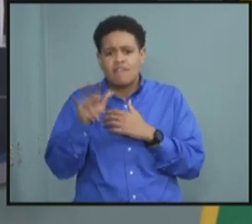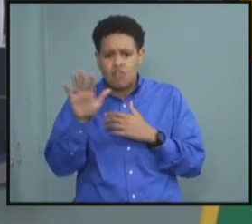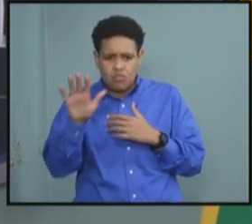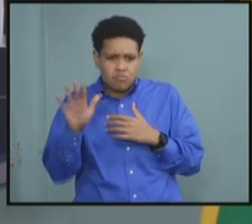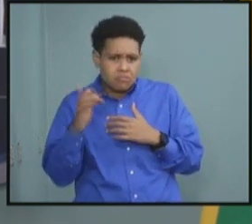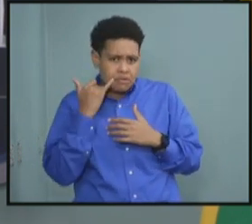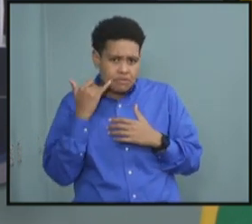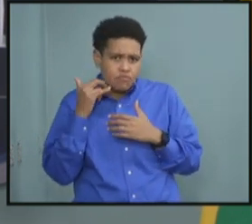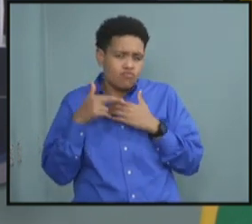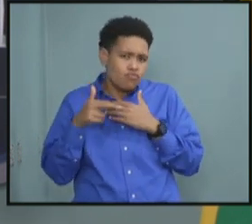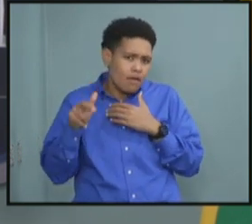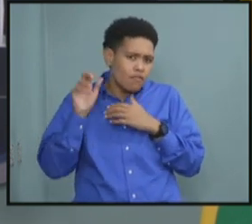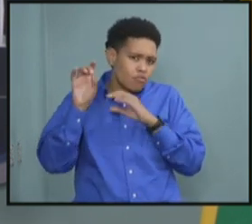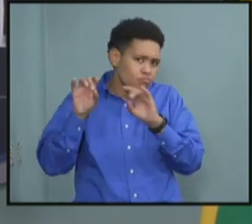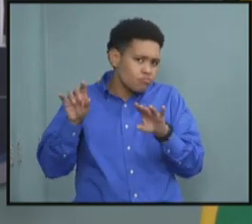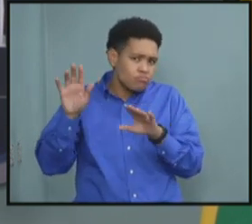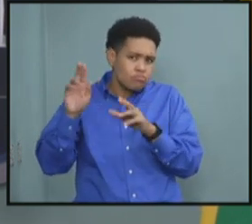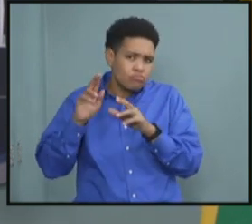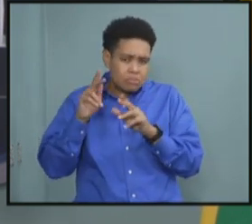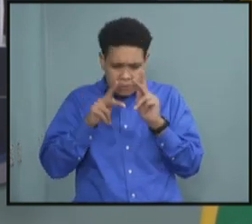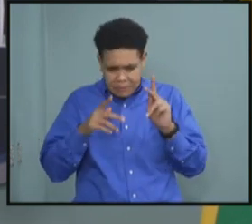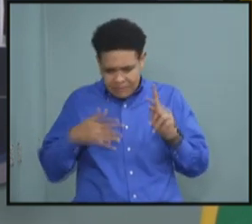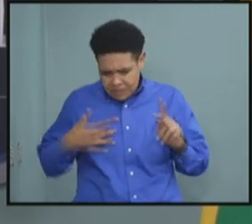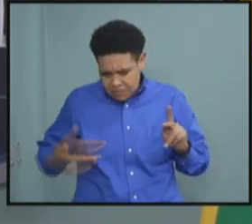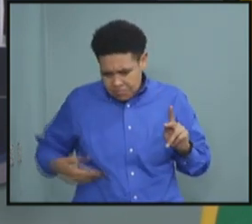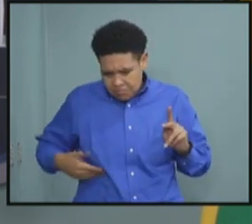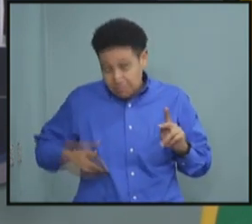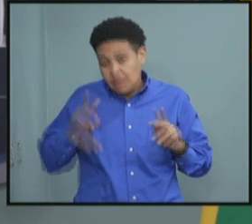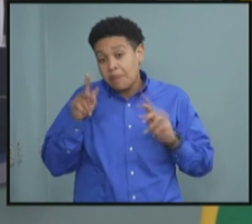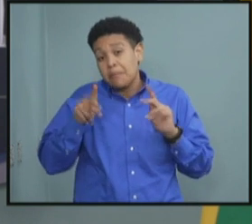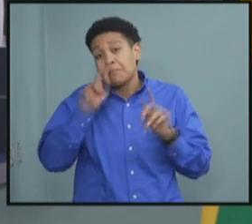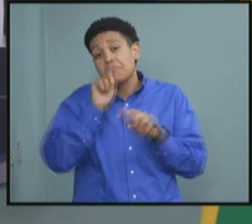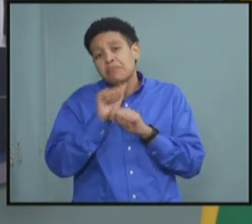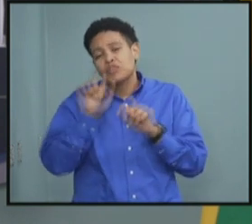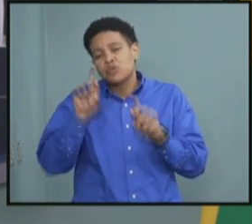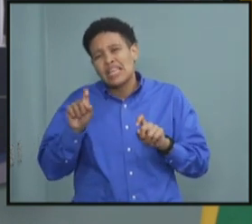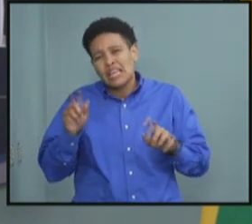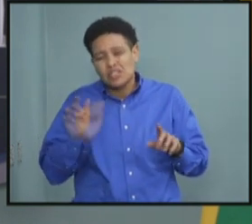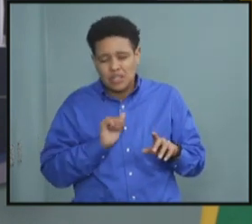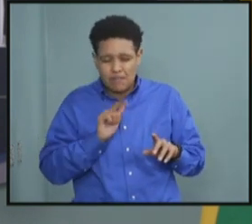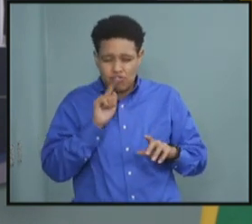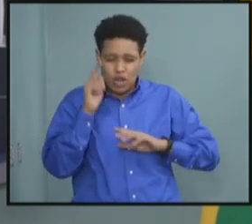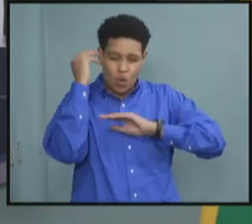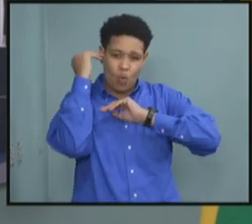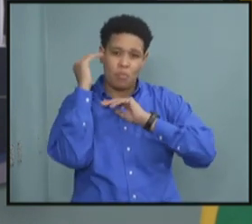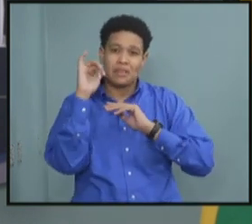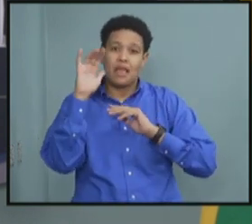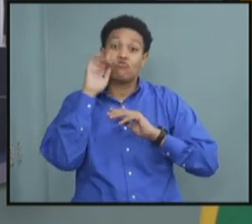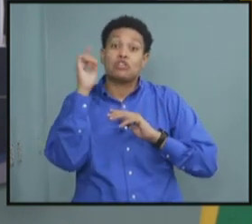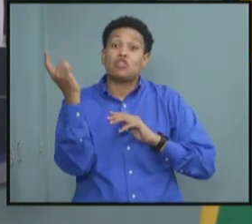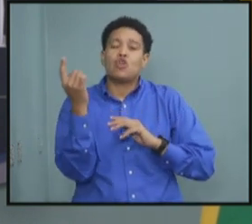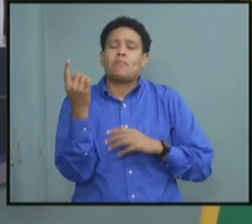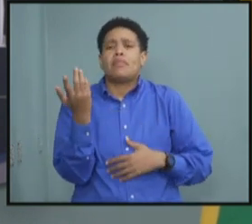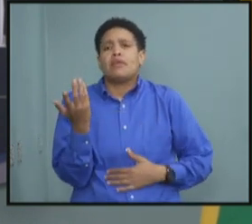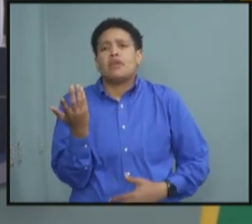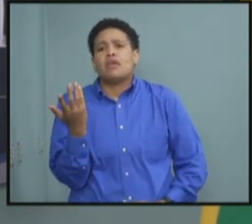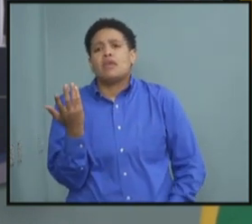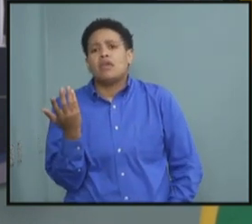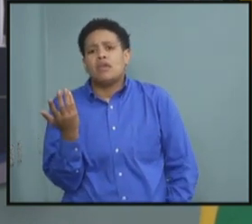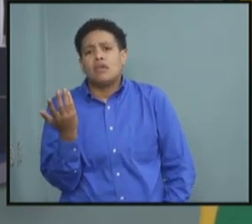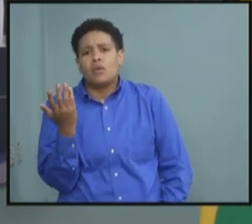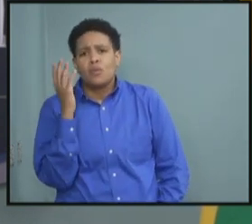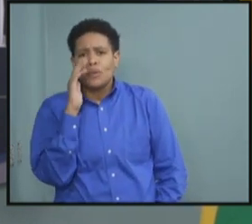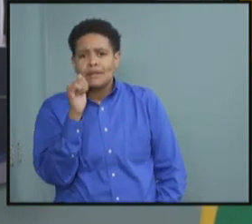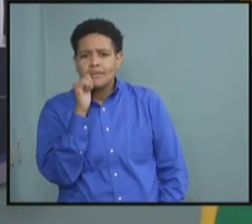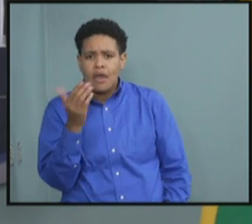cases and to ensure that the persons are tested. So I am hoping that that is something that will